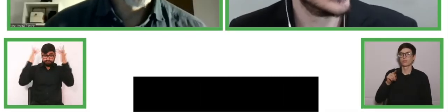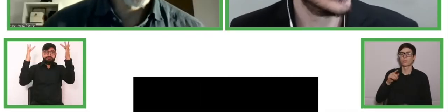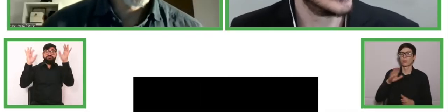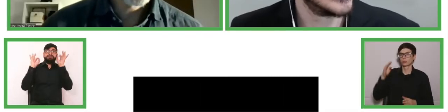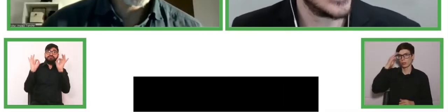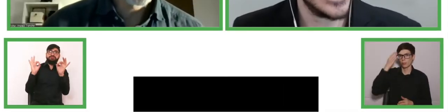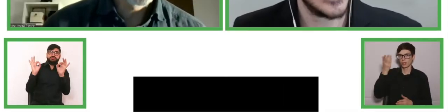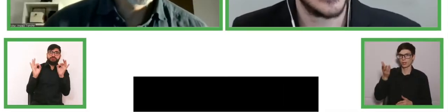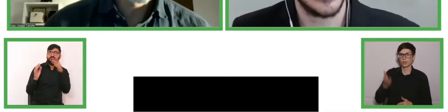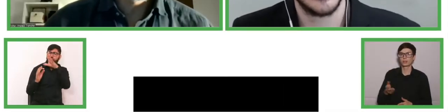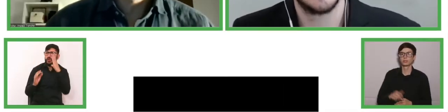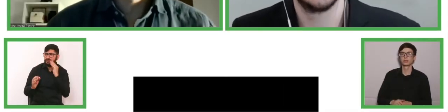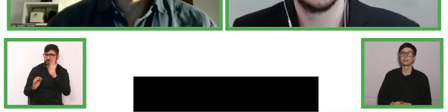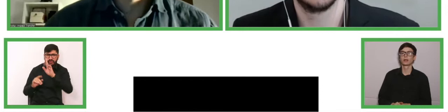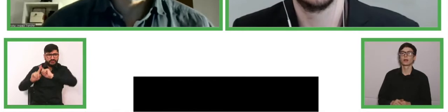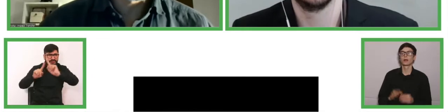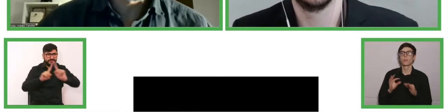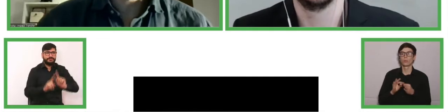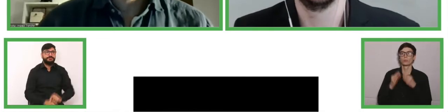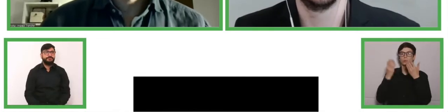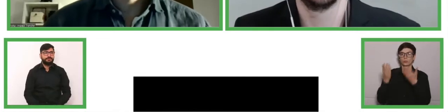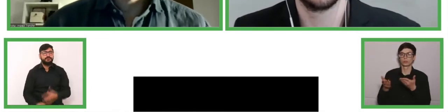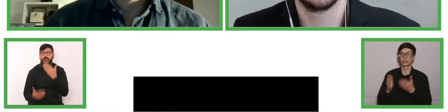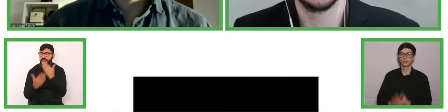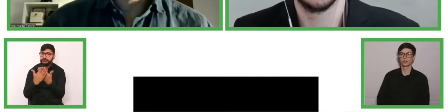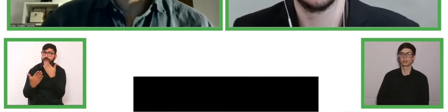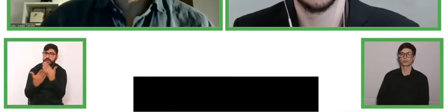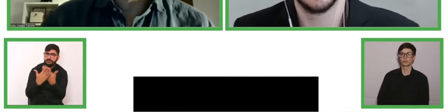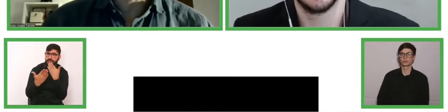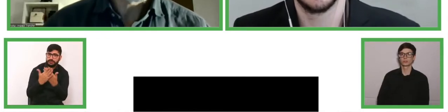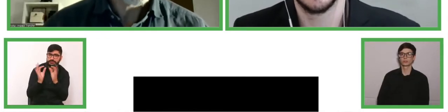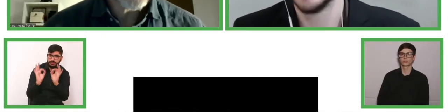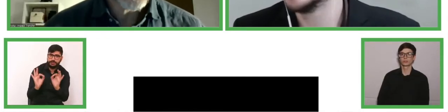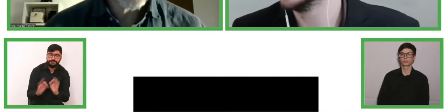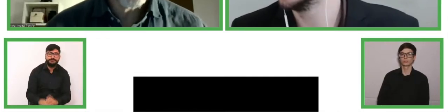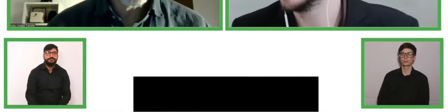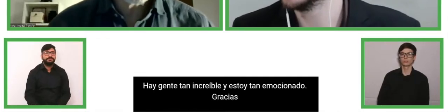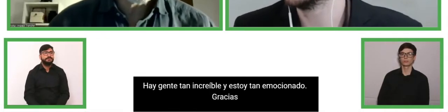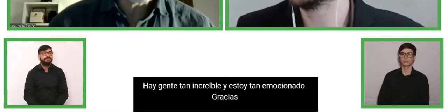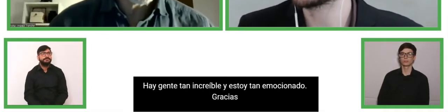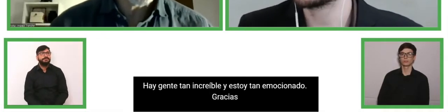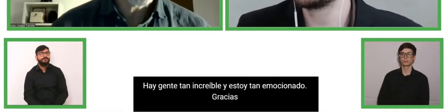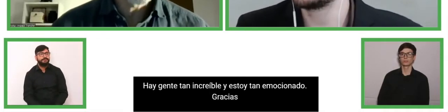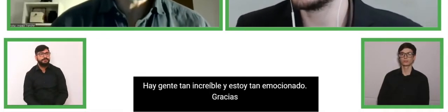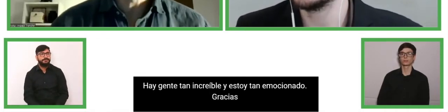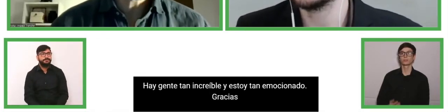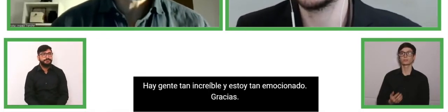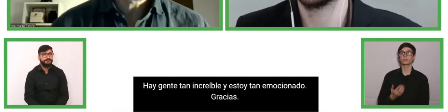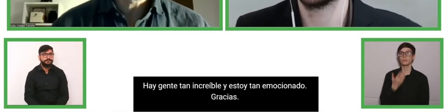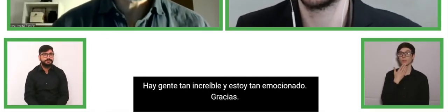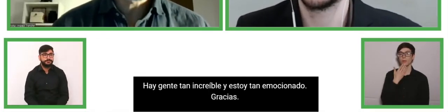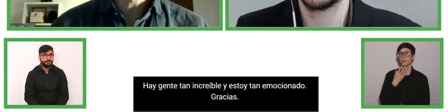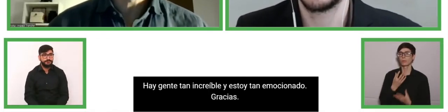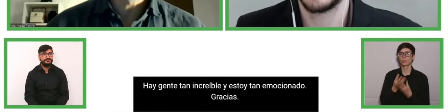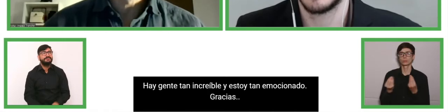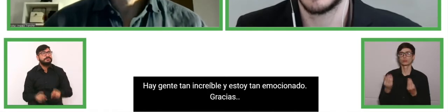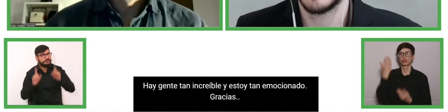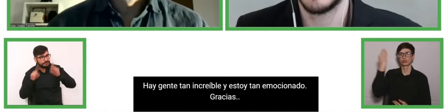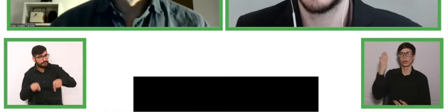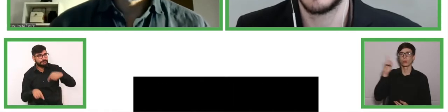Thank you very much, Adam, and greetings to Claudia and the whole Brazilian community. I see there are some interactions in the